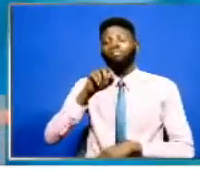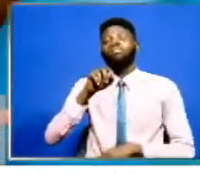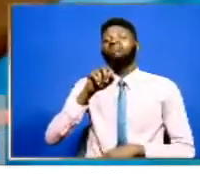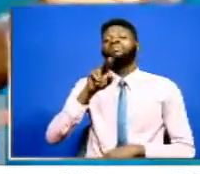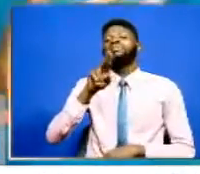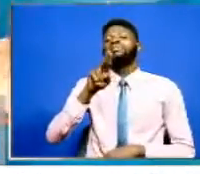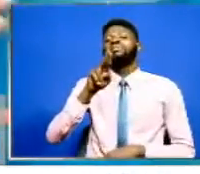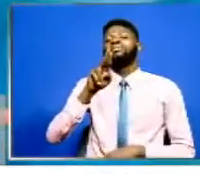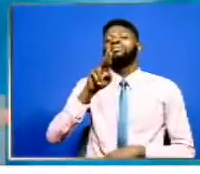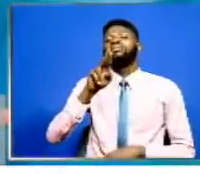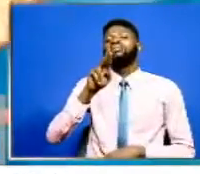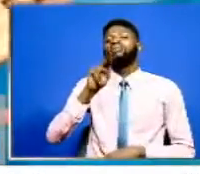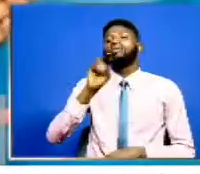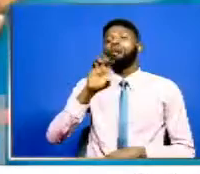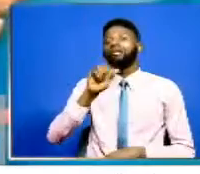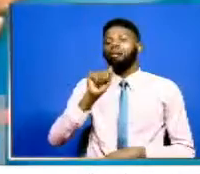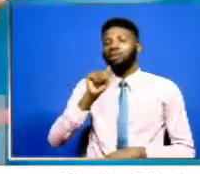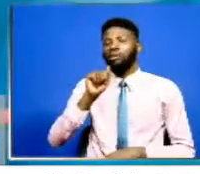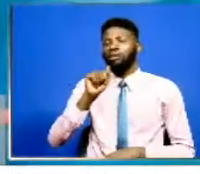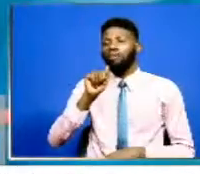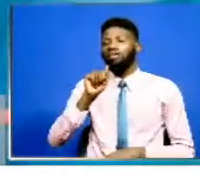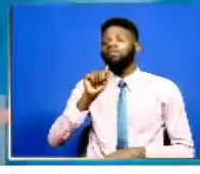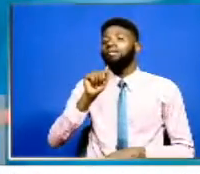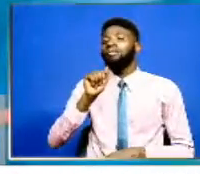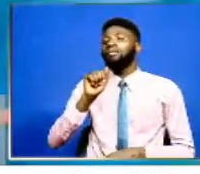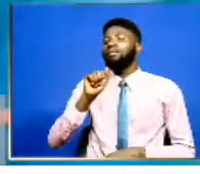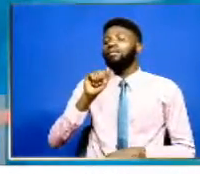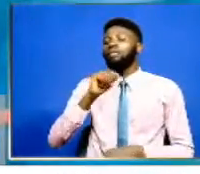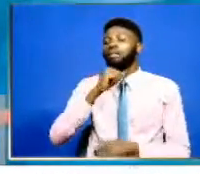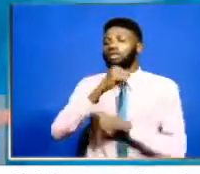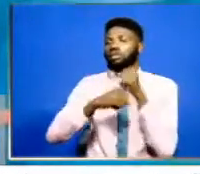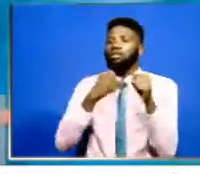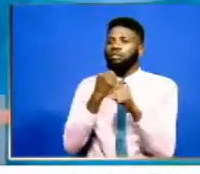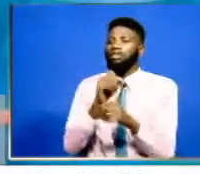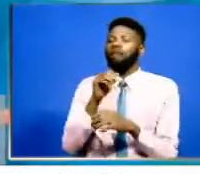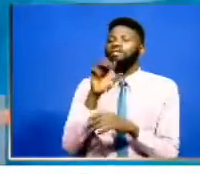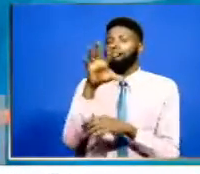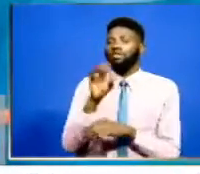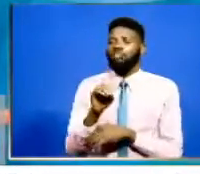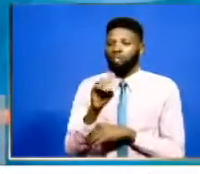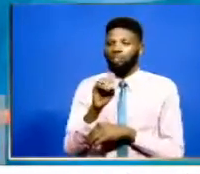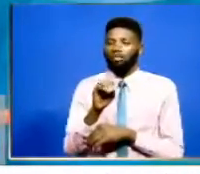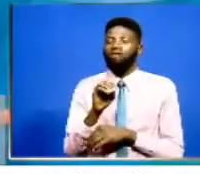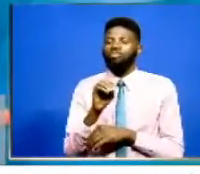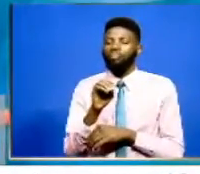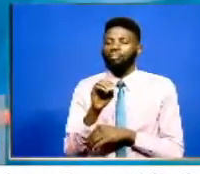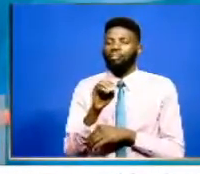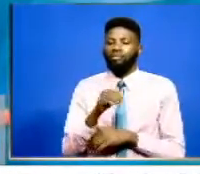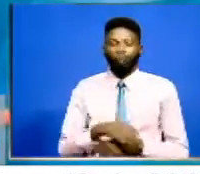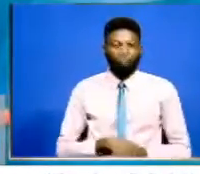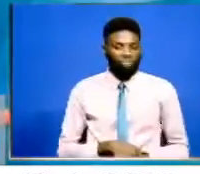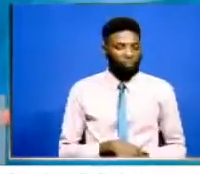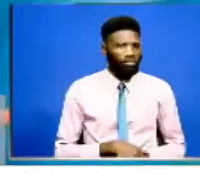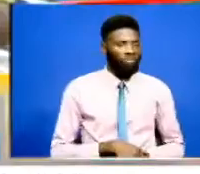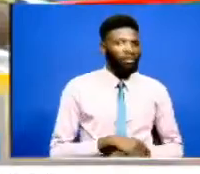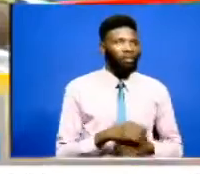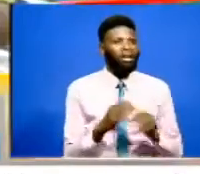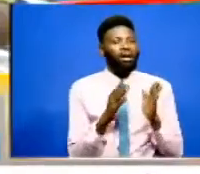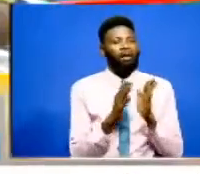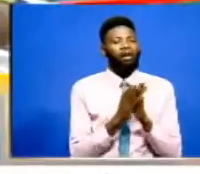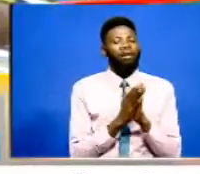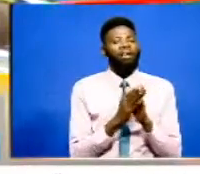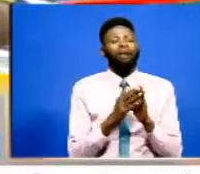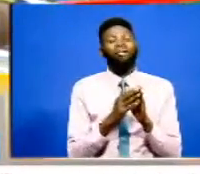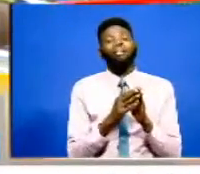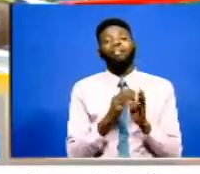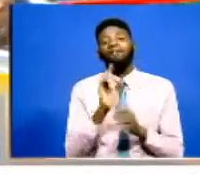be rallying the whole world around this noble cause on the environment. And 1st of